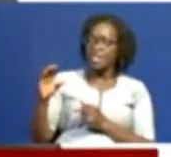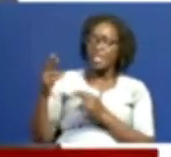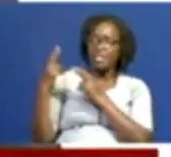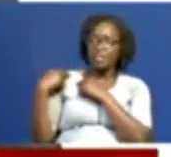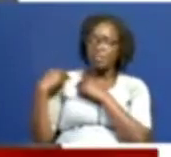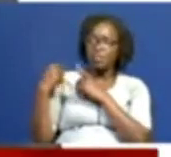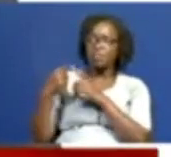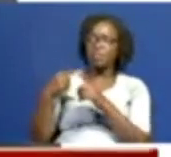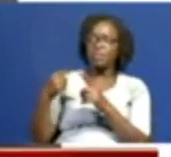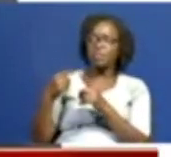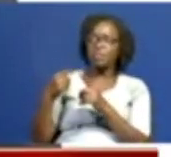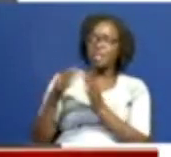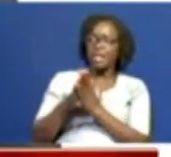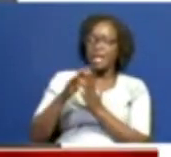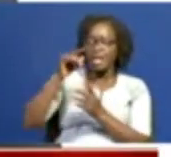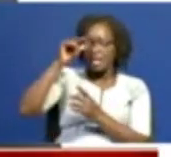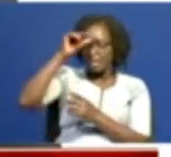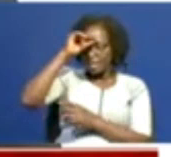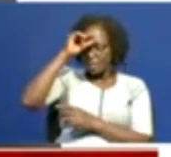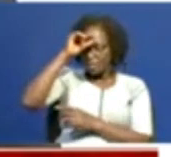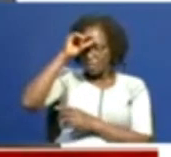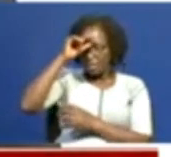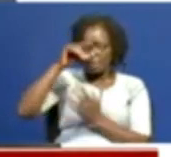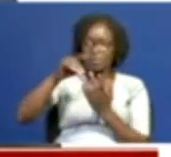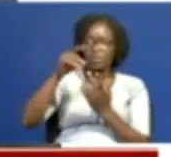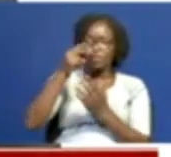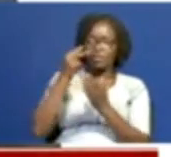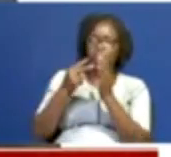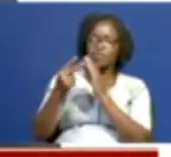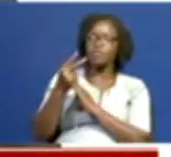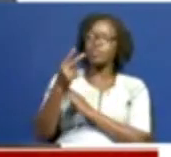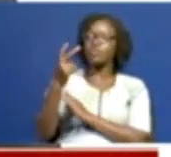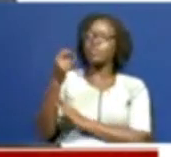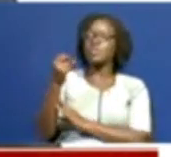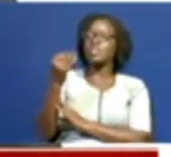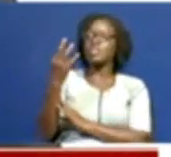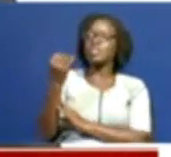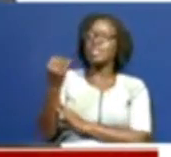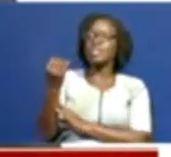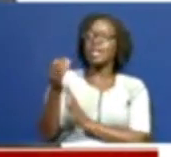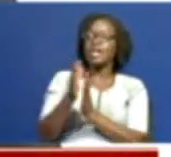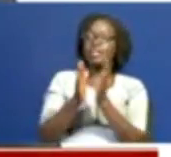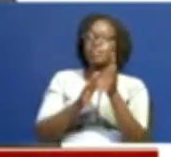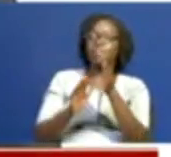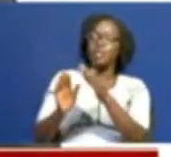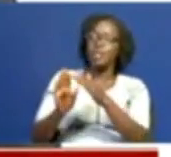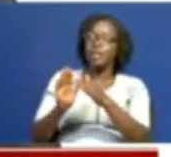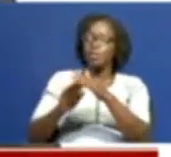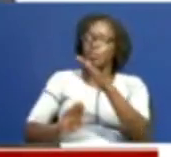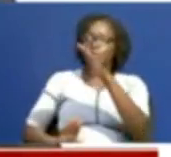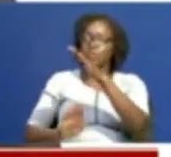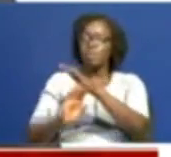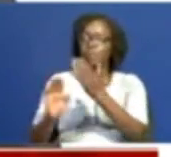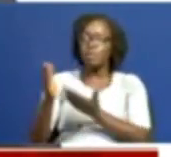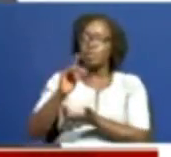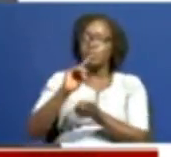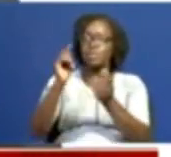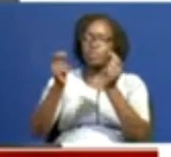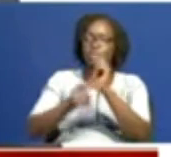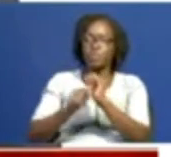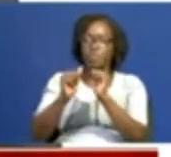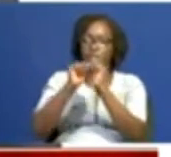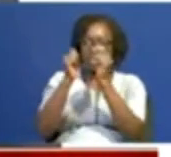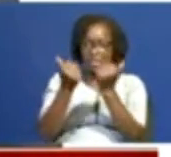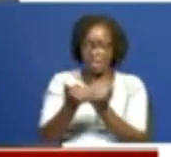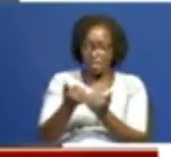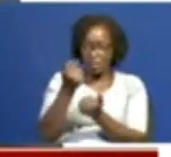the key government priorities, that is the Vision 2030, and the plan, that is the bottom-up economic transformational agenda,